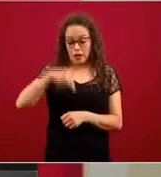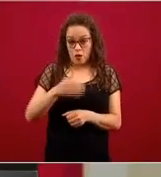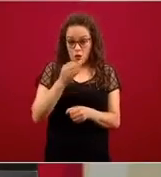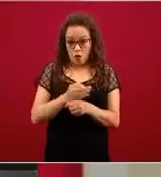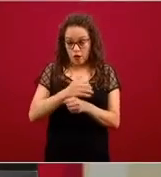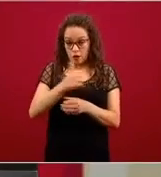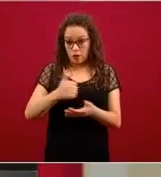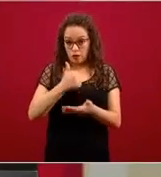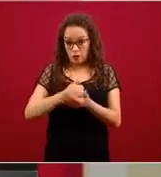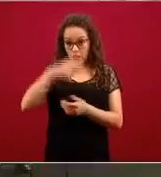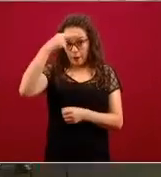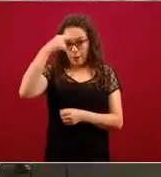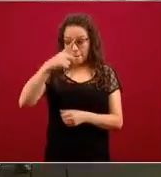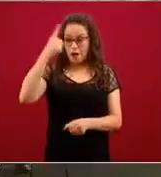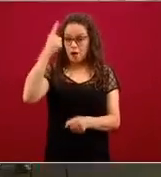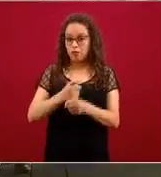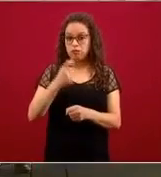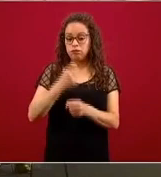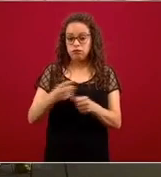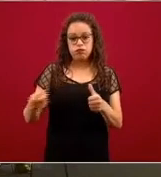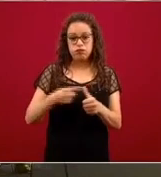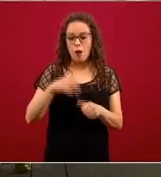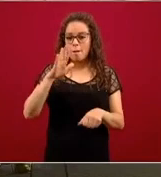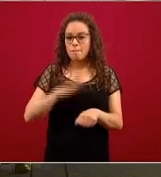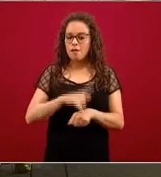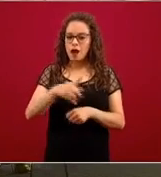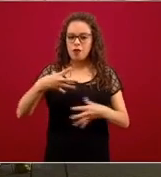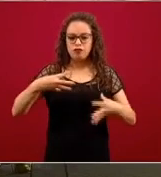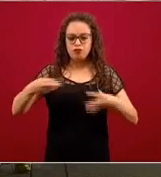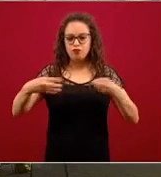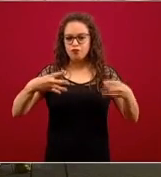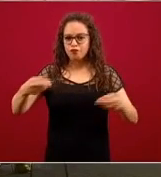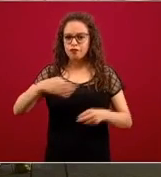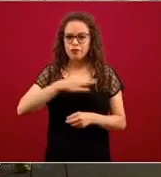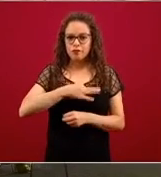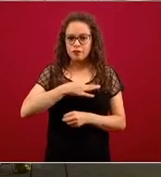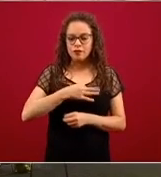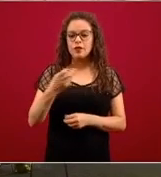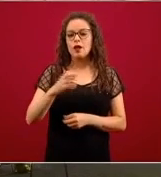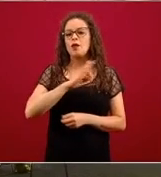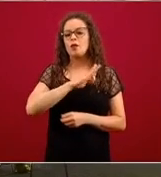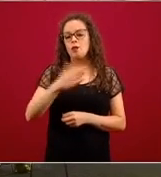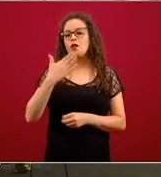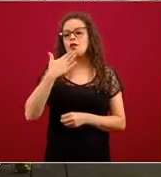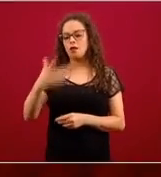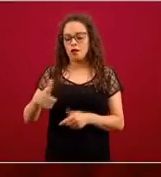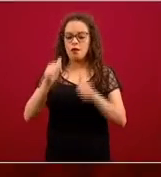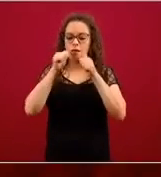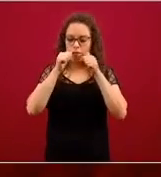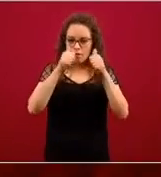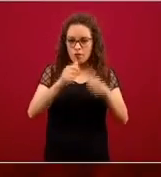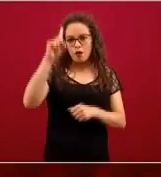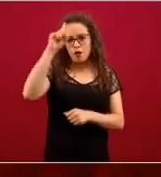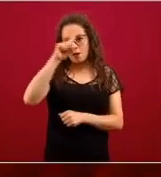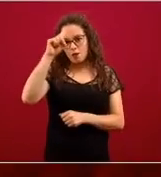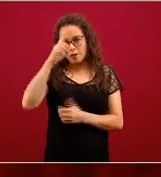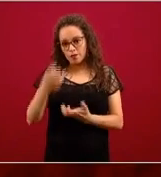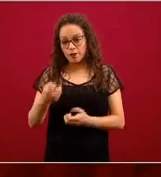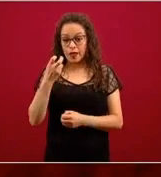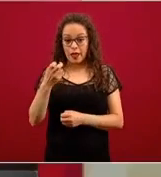because with Mexico City being hit the hardest right now, we're going to get